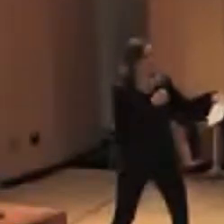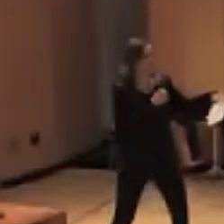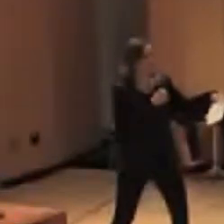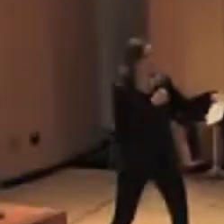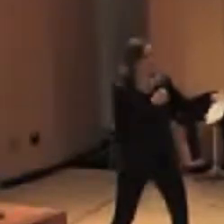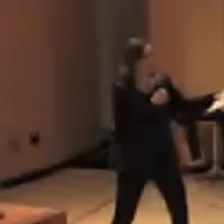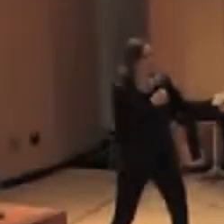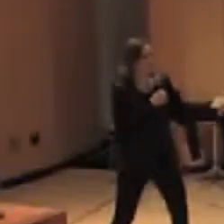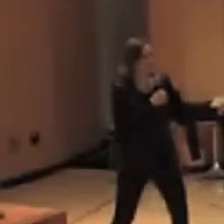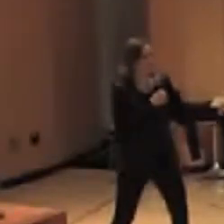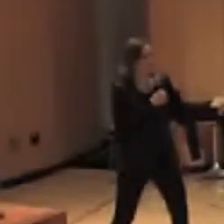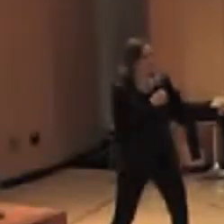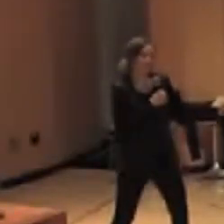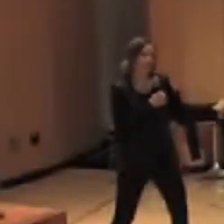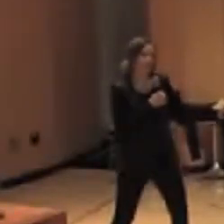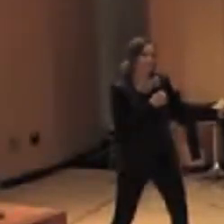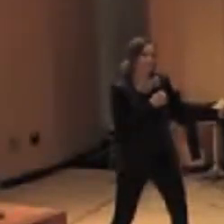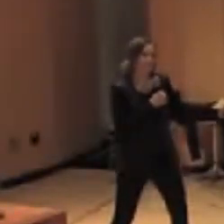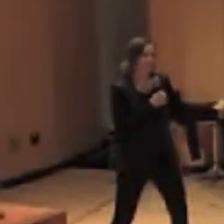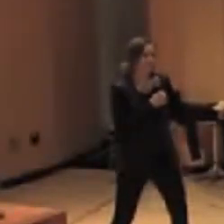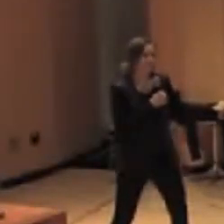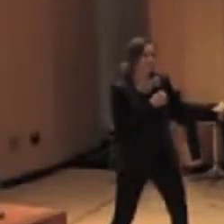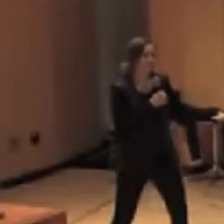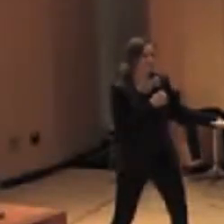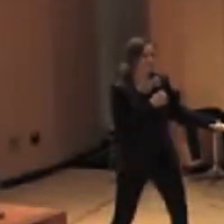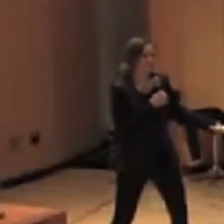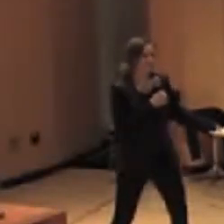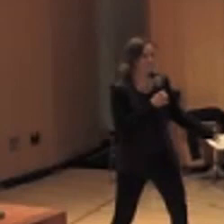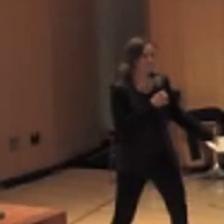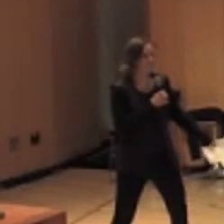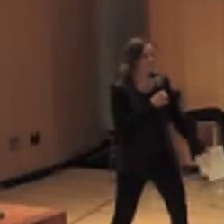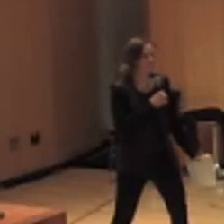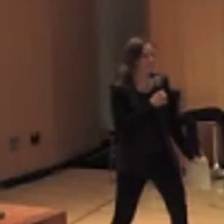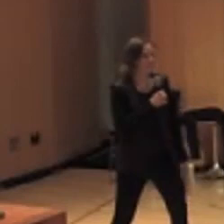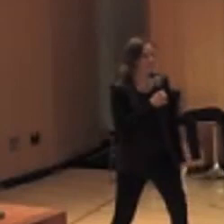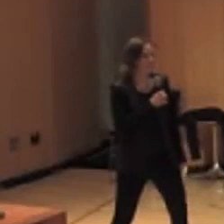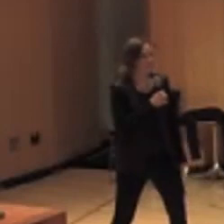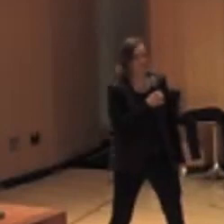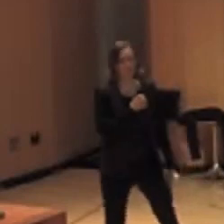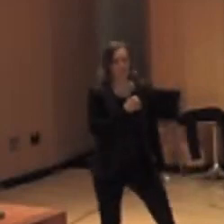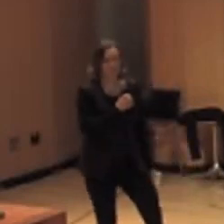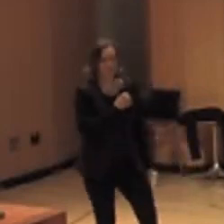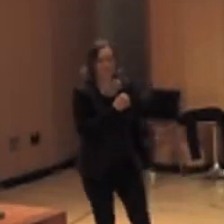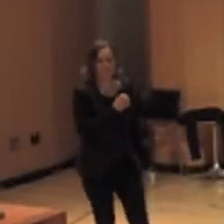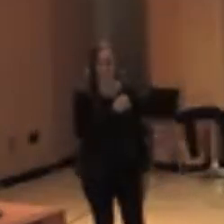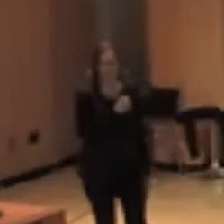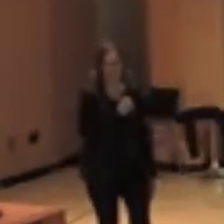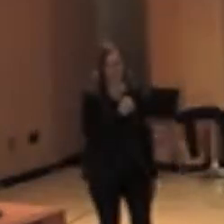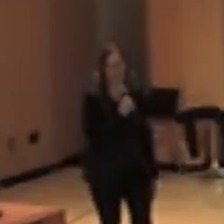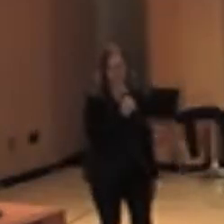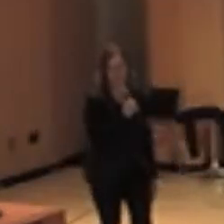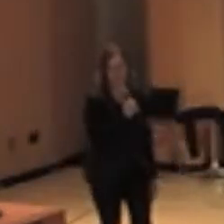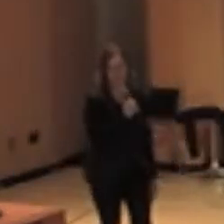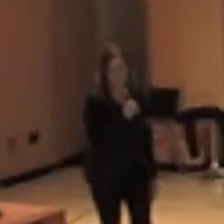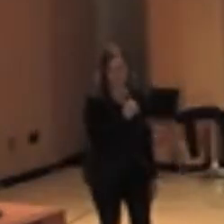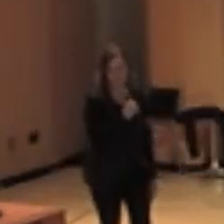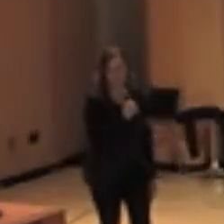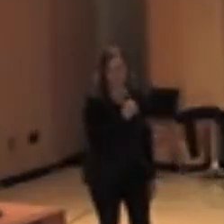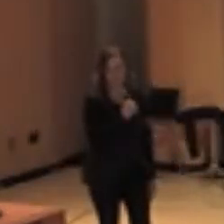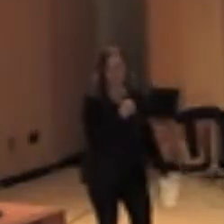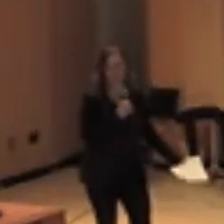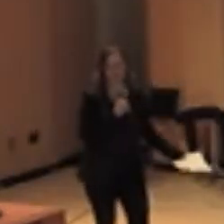um but it it's in our home mostly but it's a good question actually because you